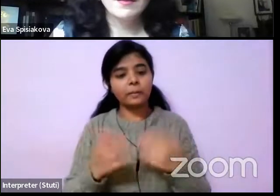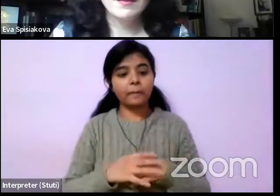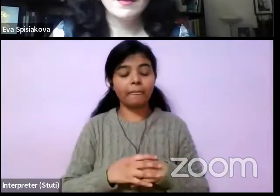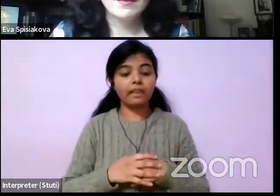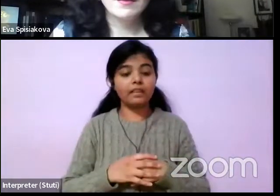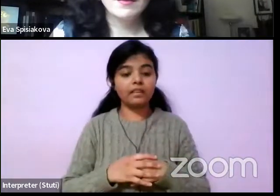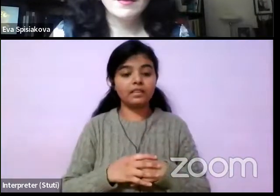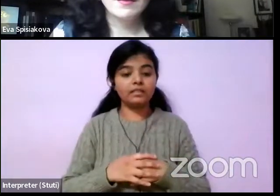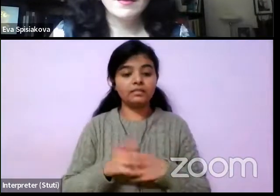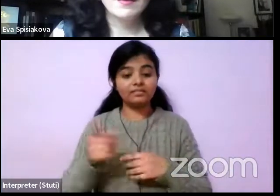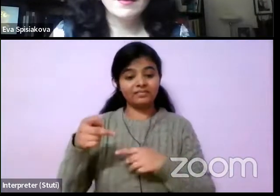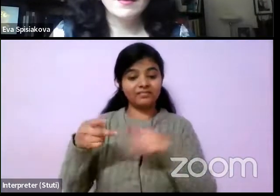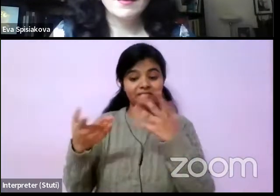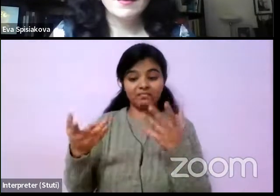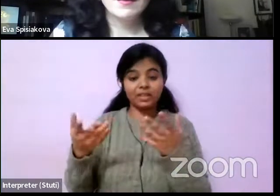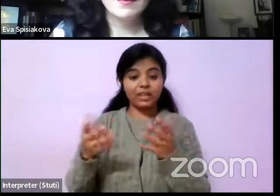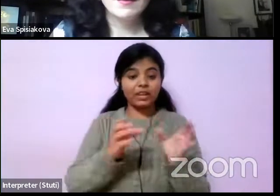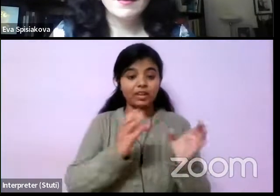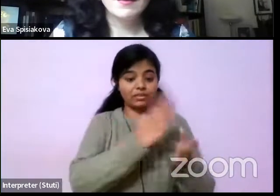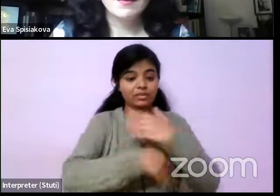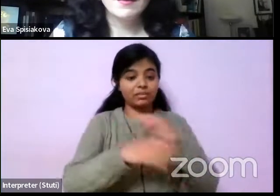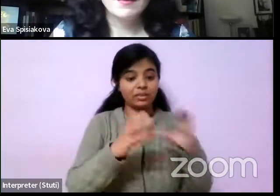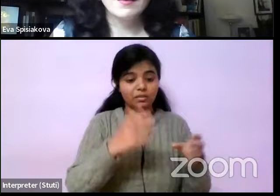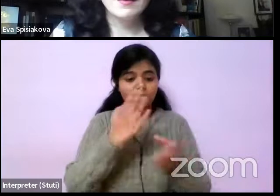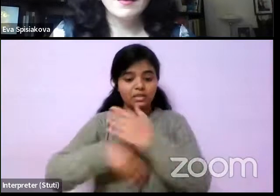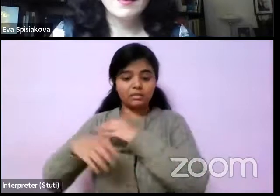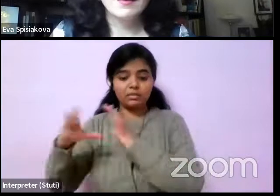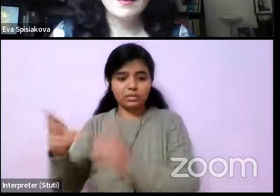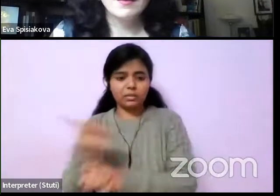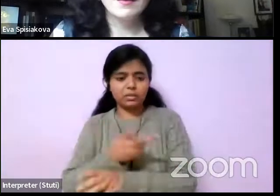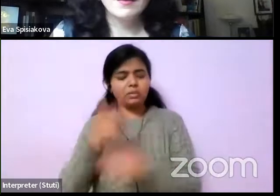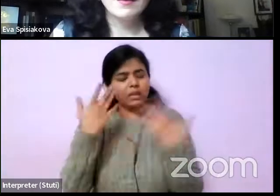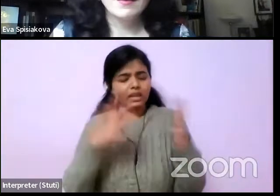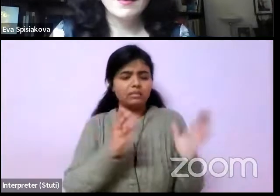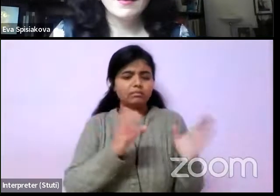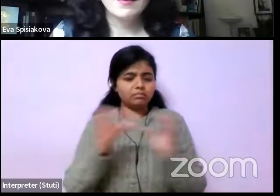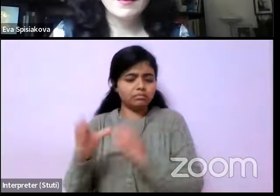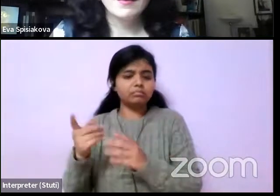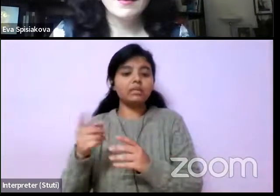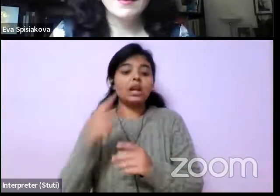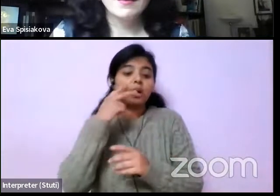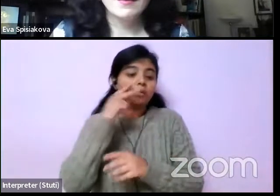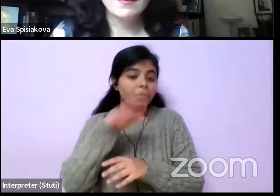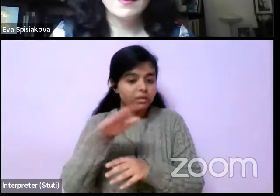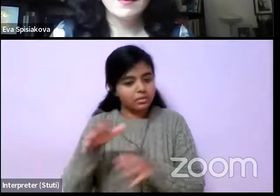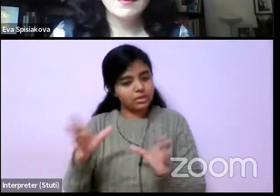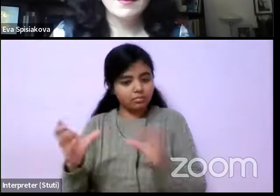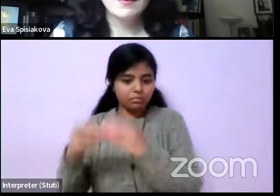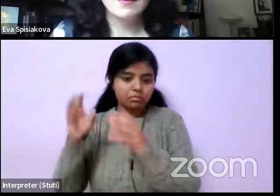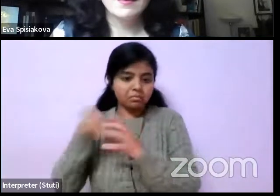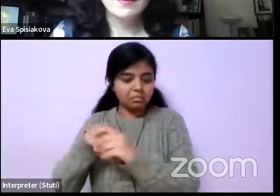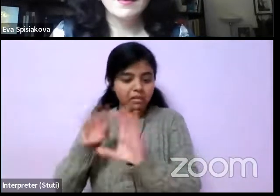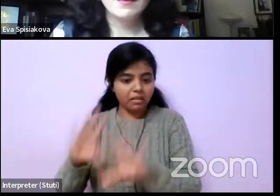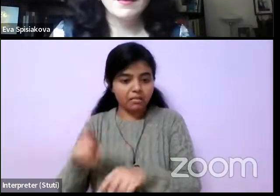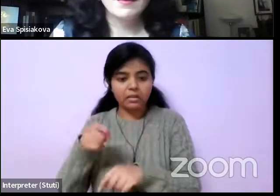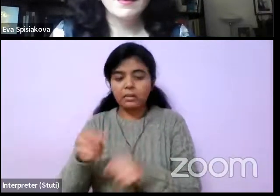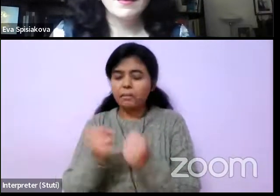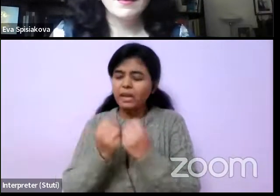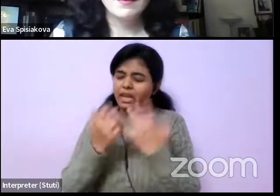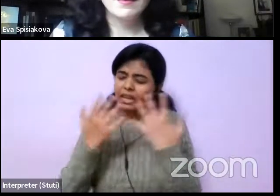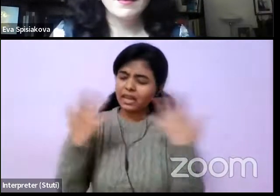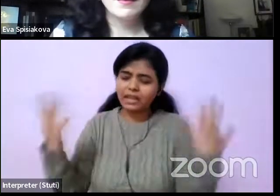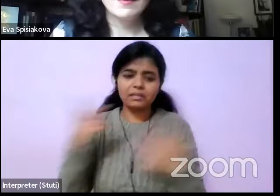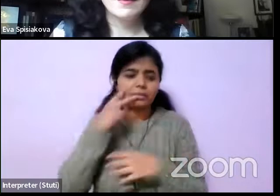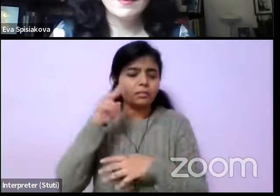though these cross disability organizations also having visually impaired members, they have large number of visually